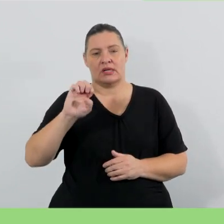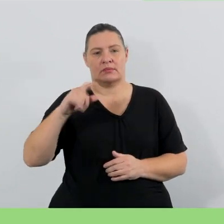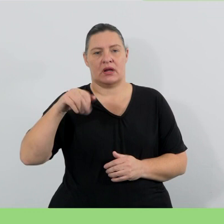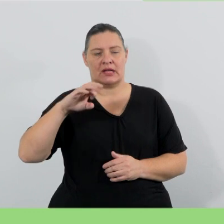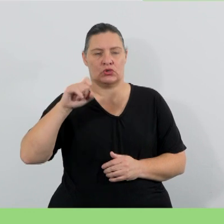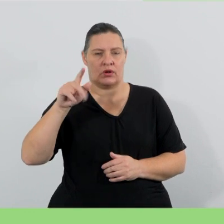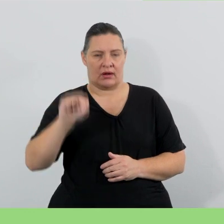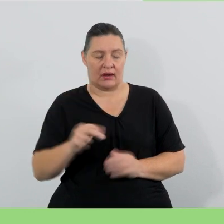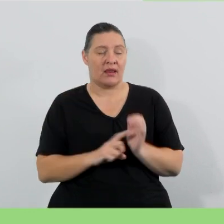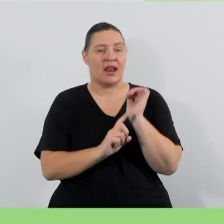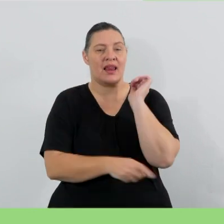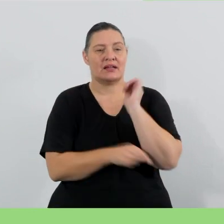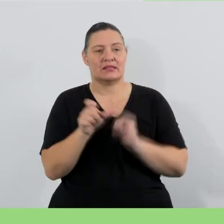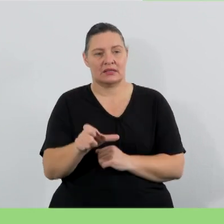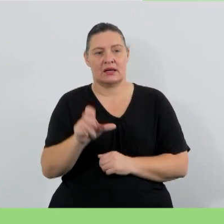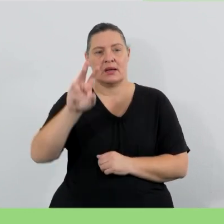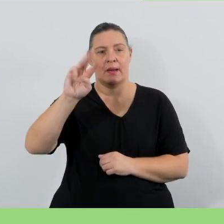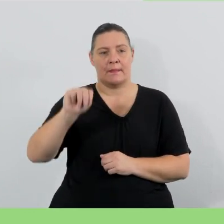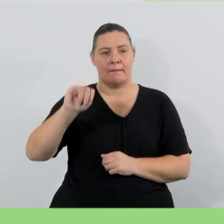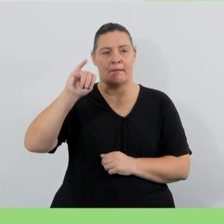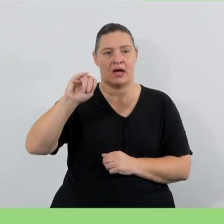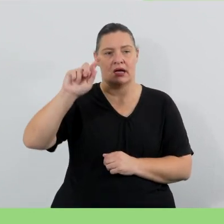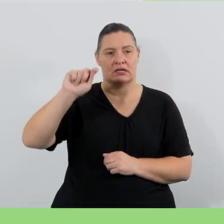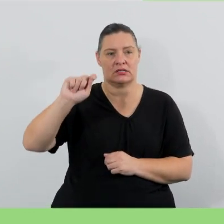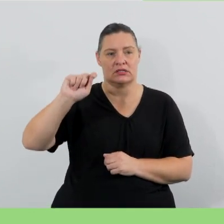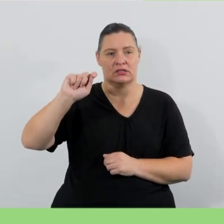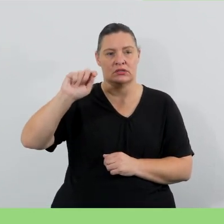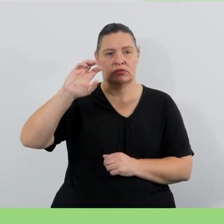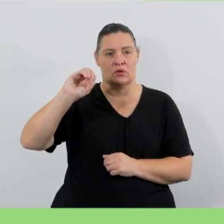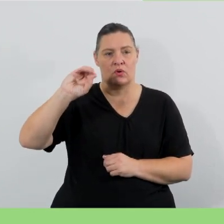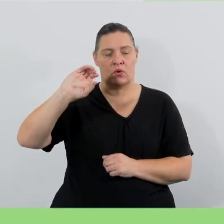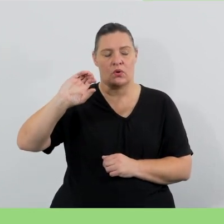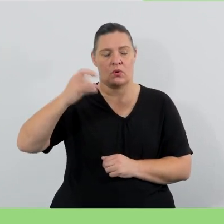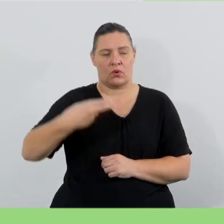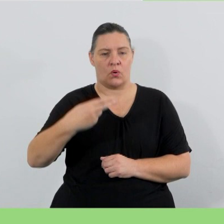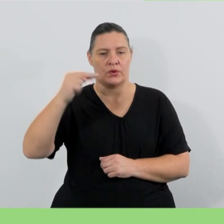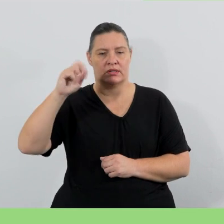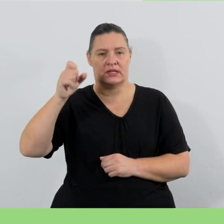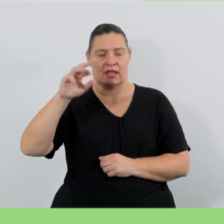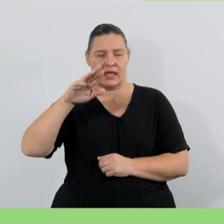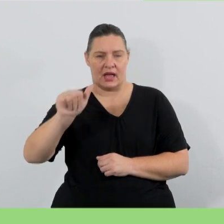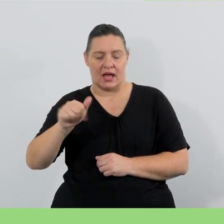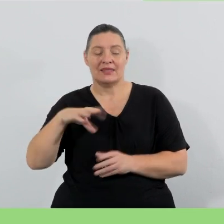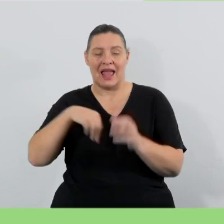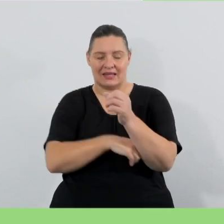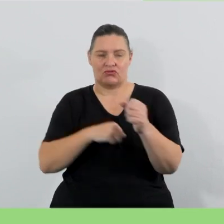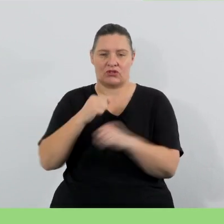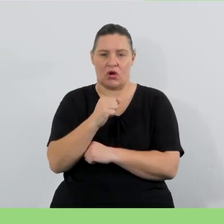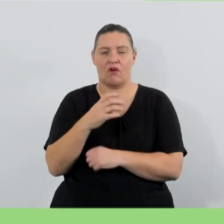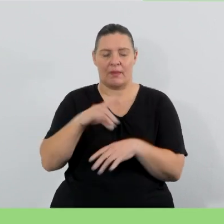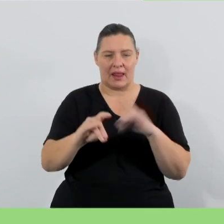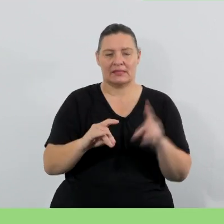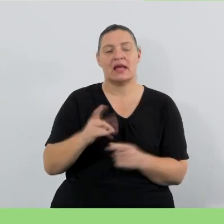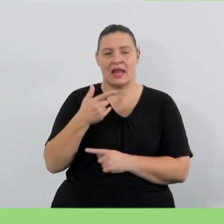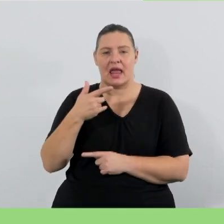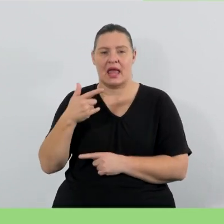respiration. And our last term is mitochondria. The mitochondria are structures in the cell of plants and